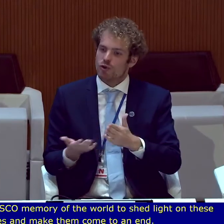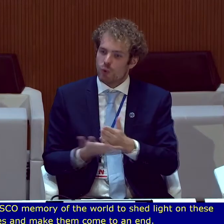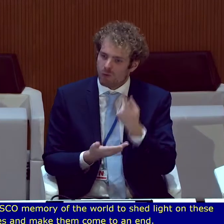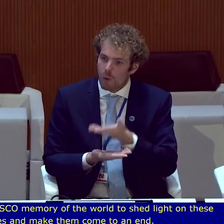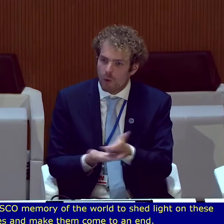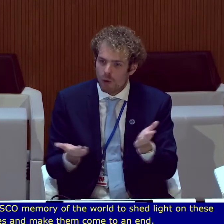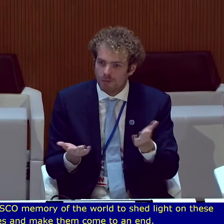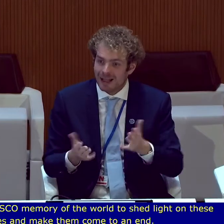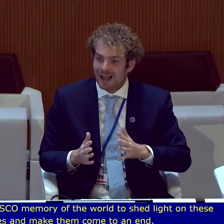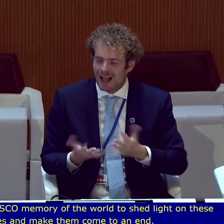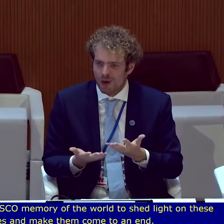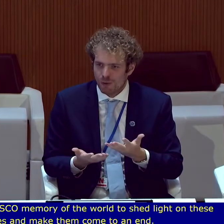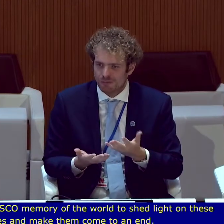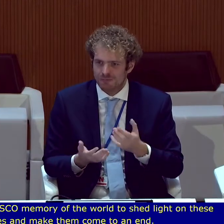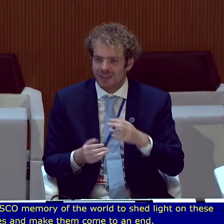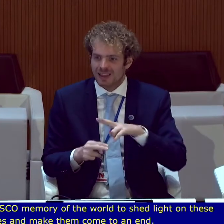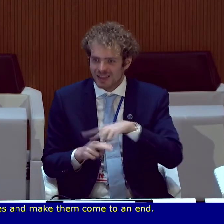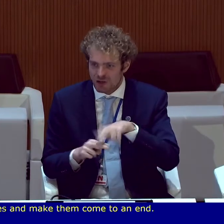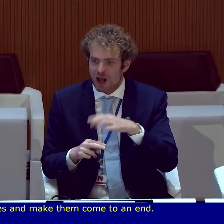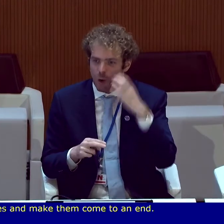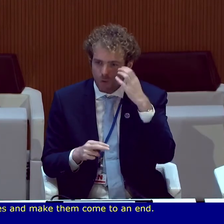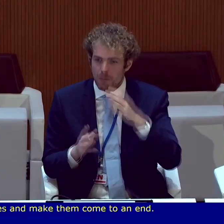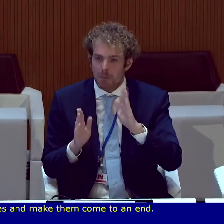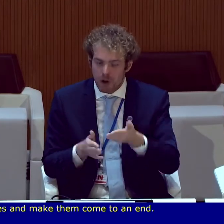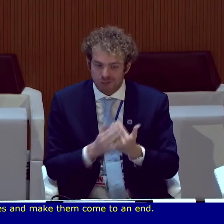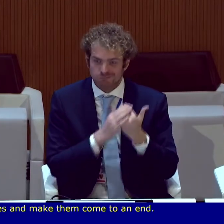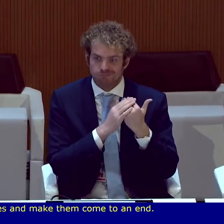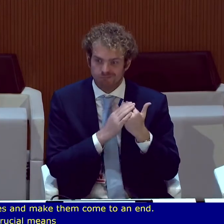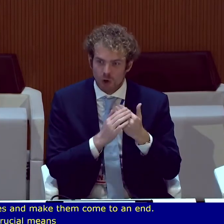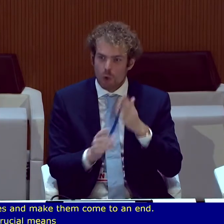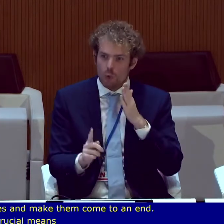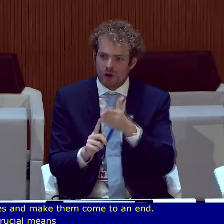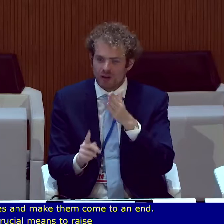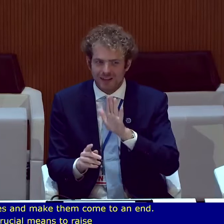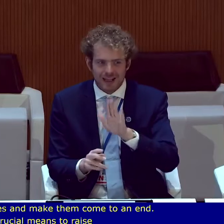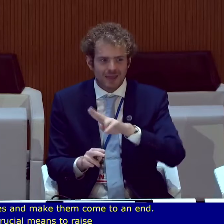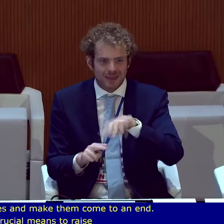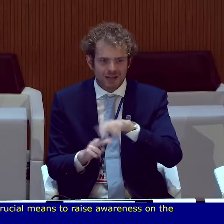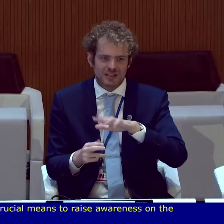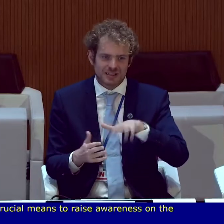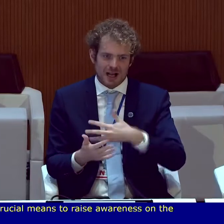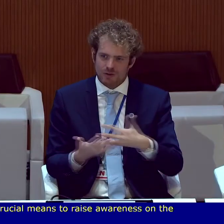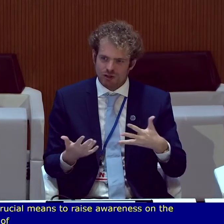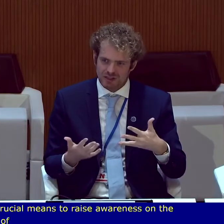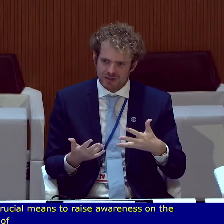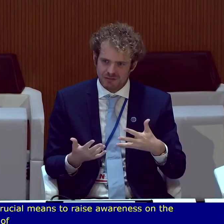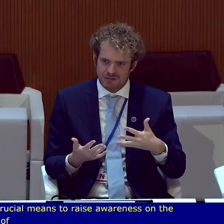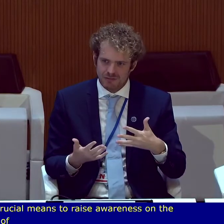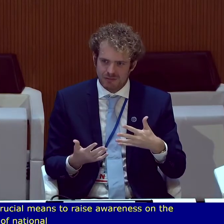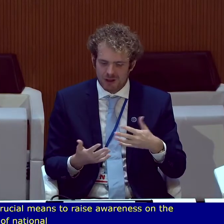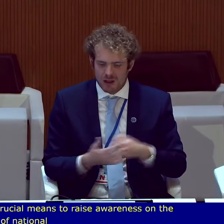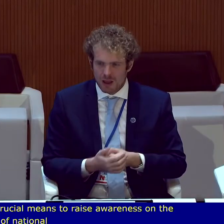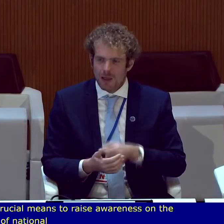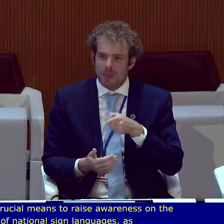Another crucial means to raise awareness on the importance of national sign languages, as has been mentioned by colleagues, is to ensure